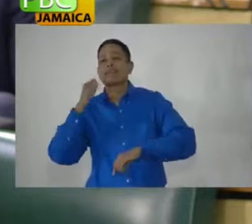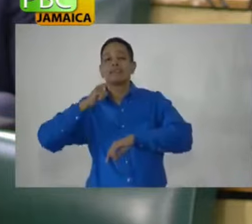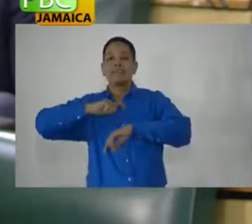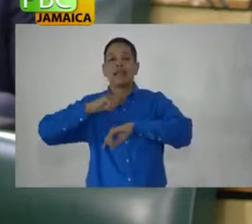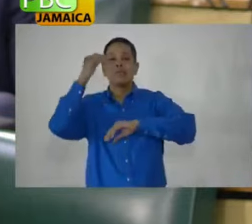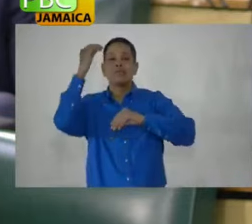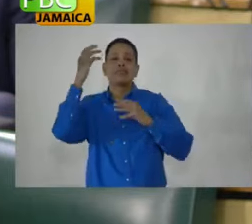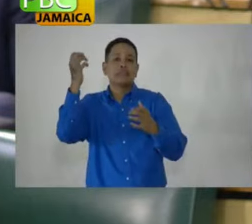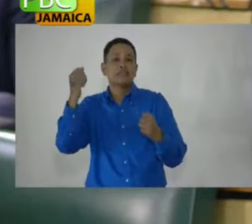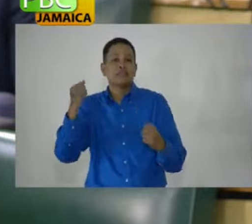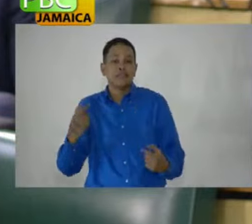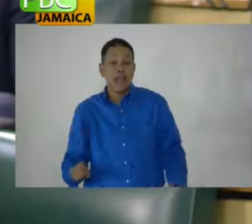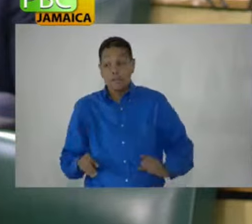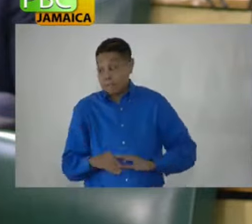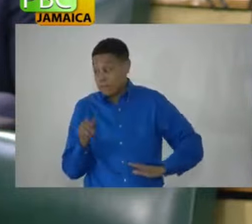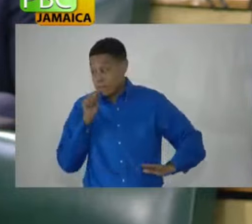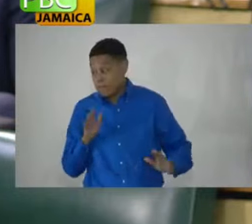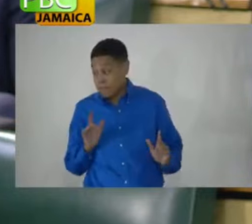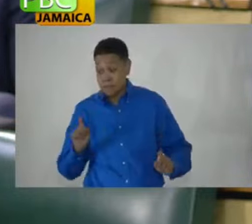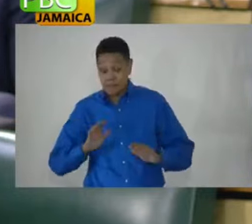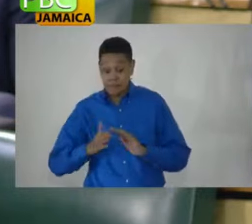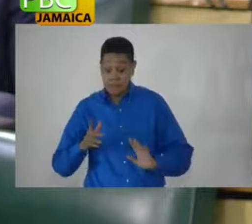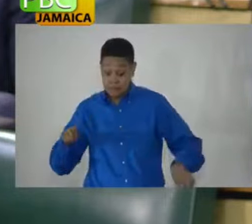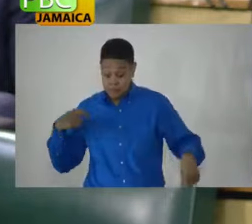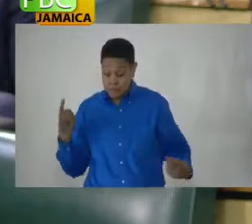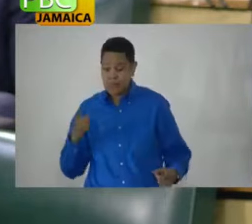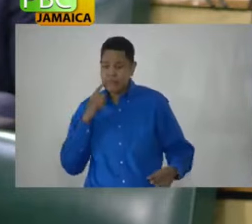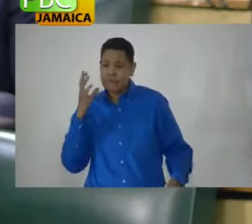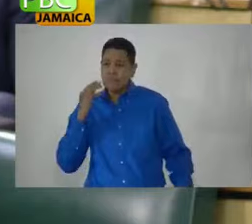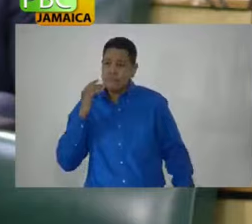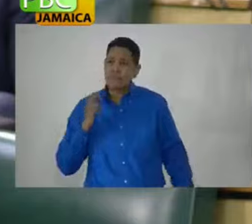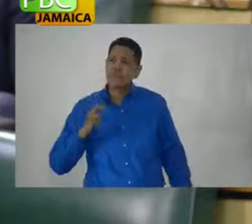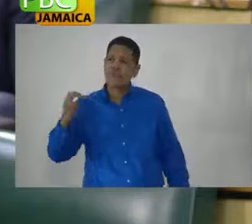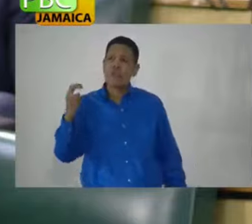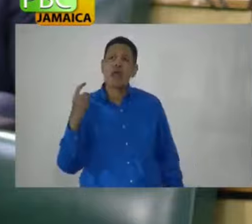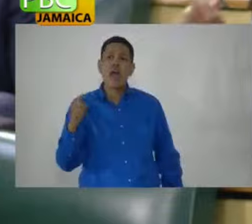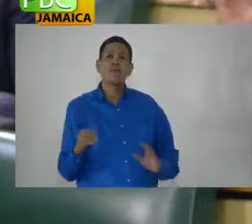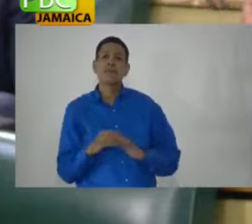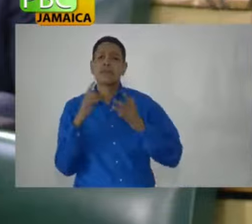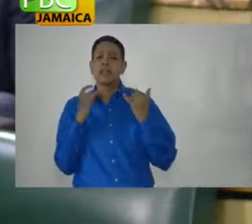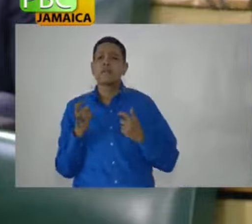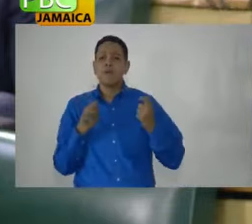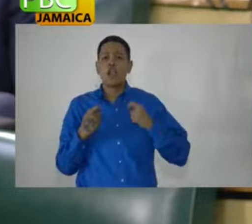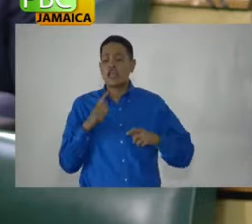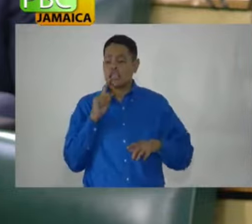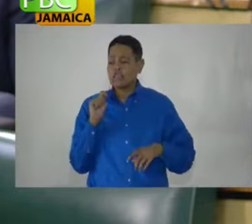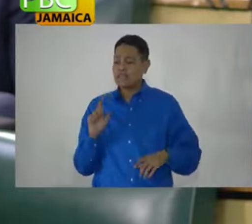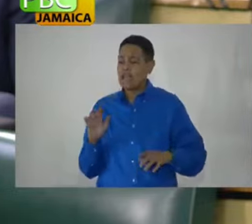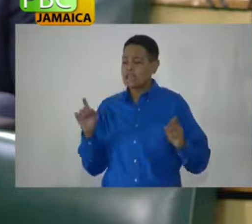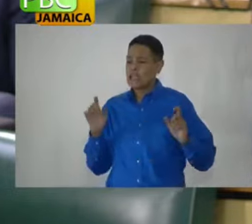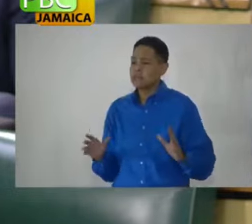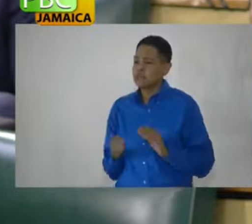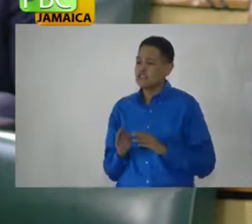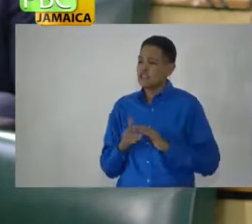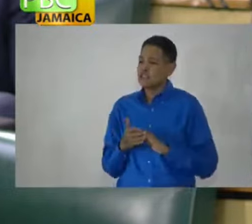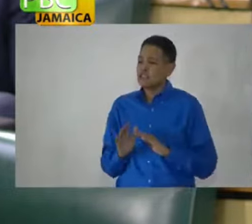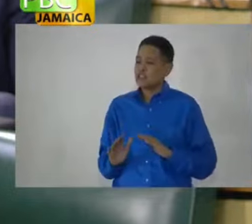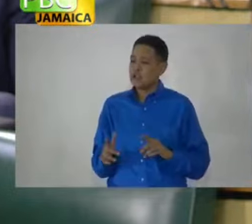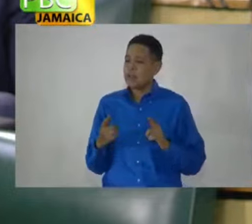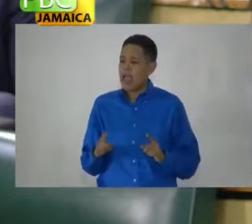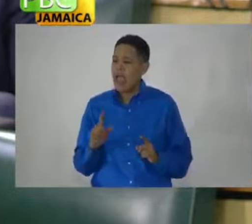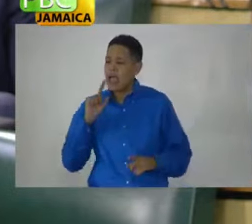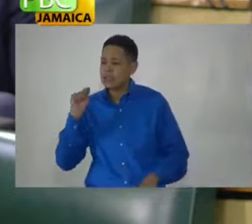data. Madam Speaker, Jamaica has been on a journey in the modernization of tax administration,